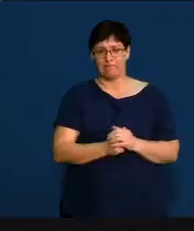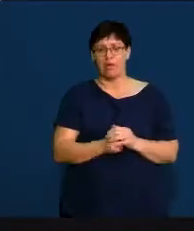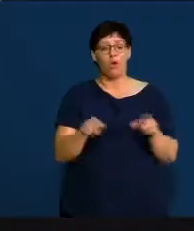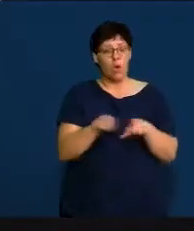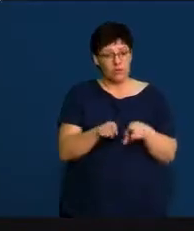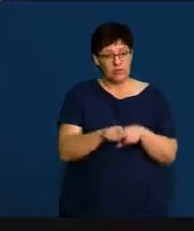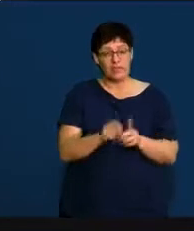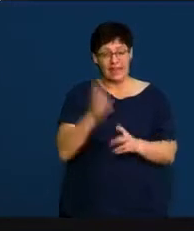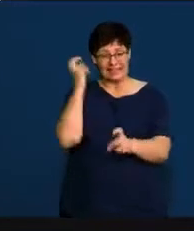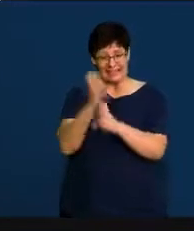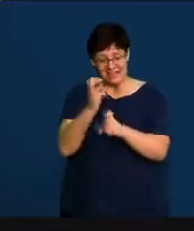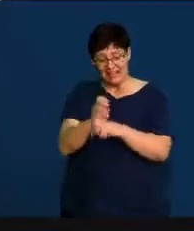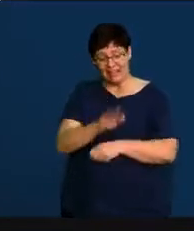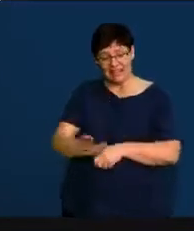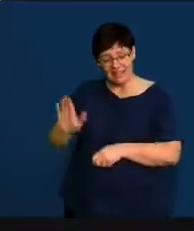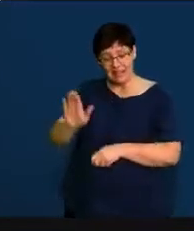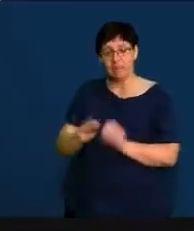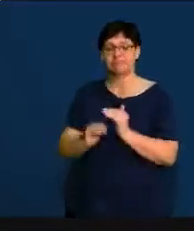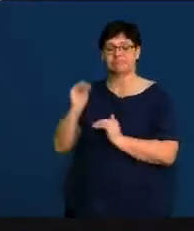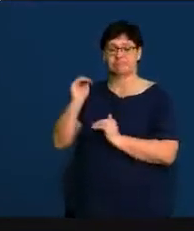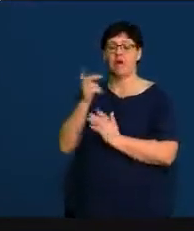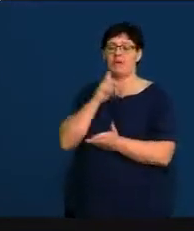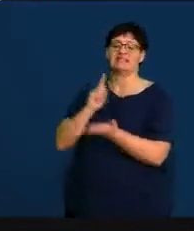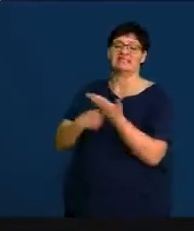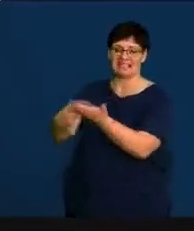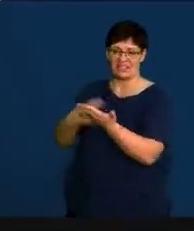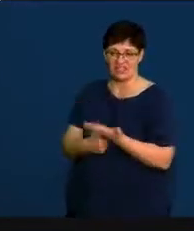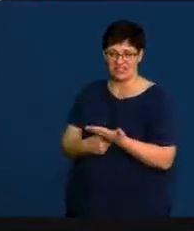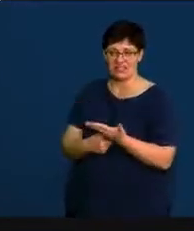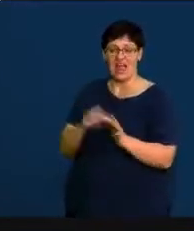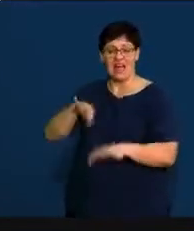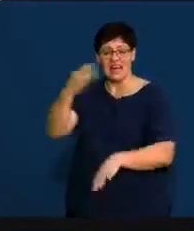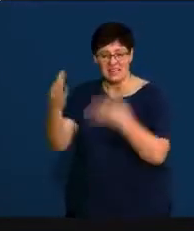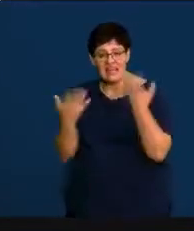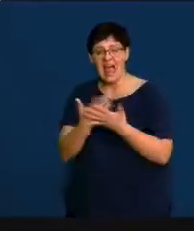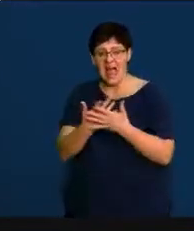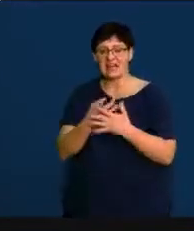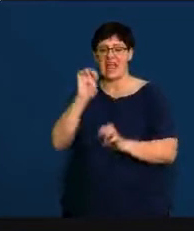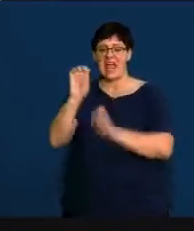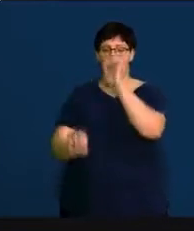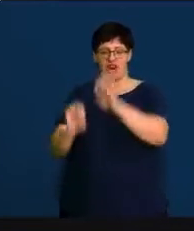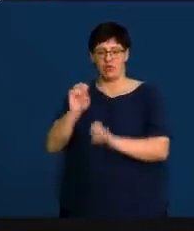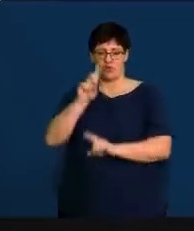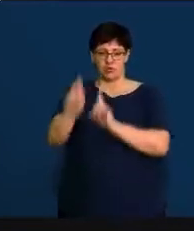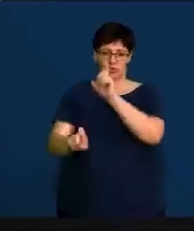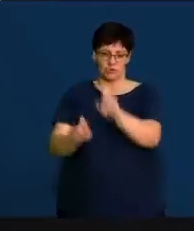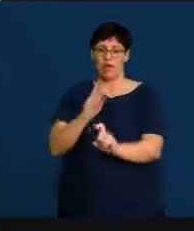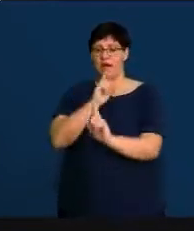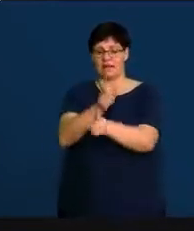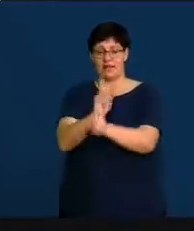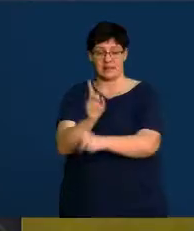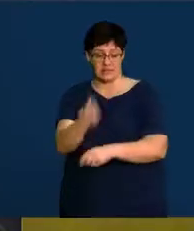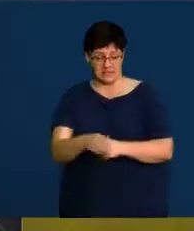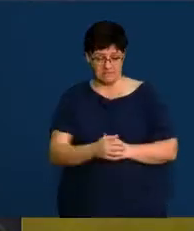the level of difficulty increases with the discussion, analysis, as well as evaluation type questions. Here,